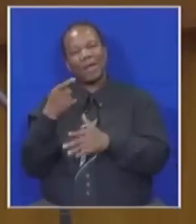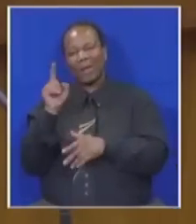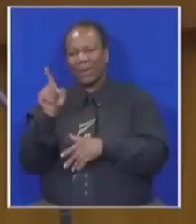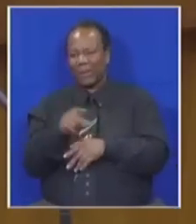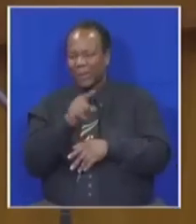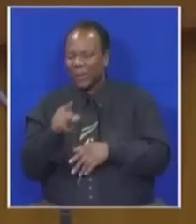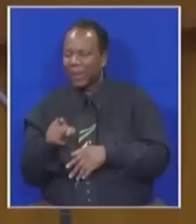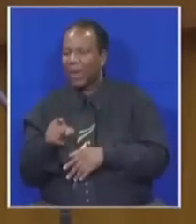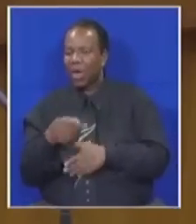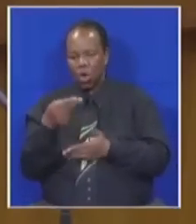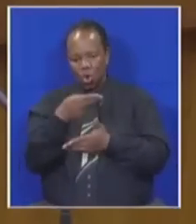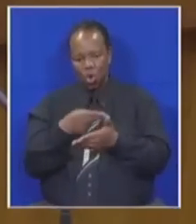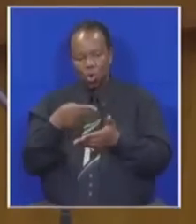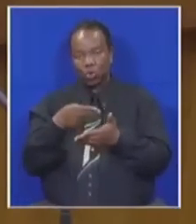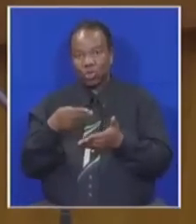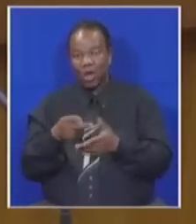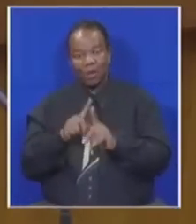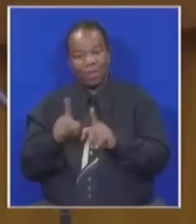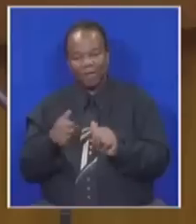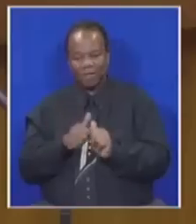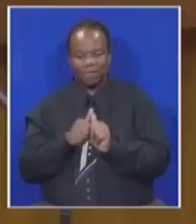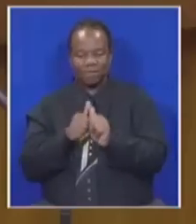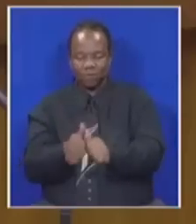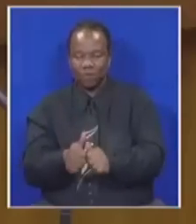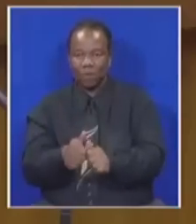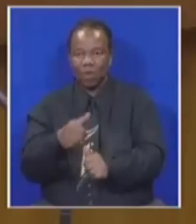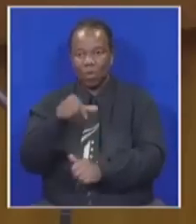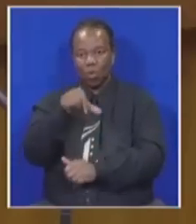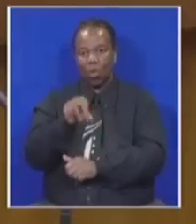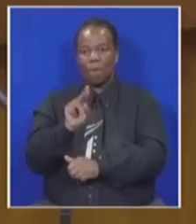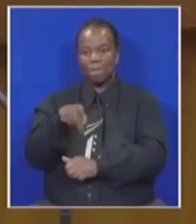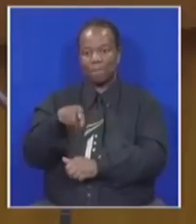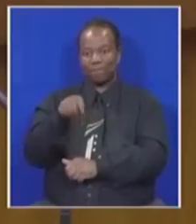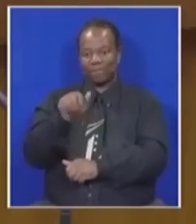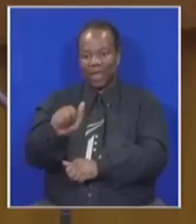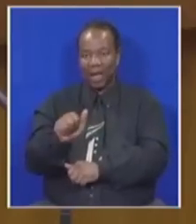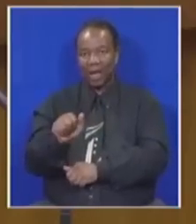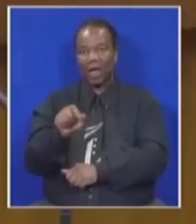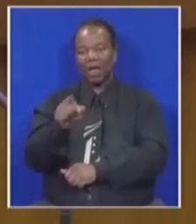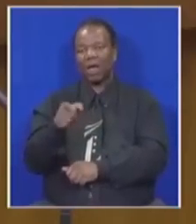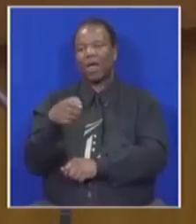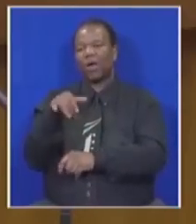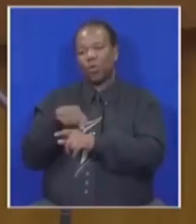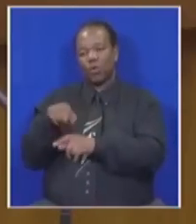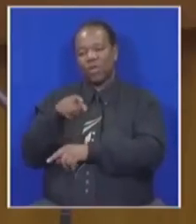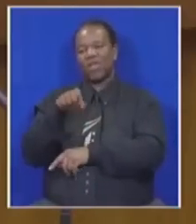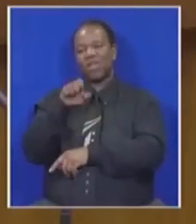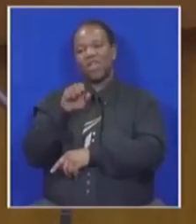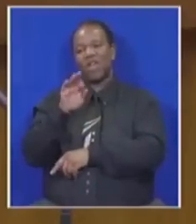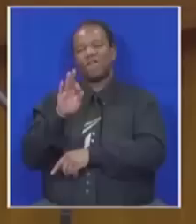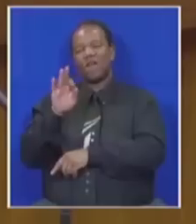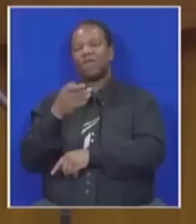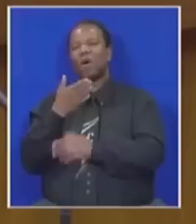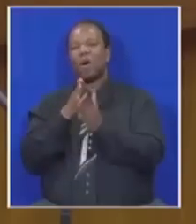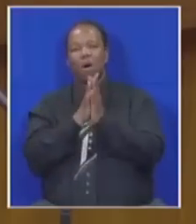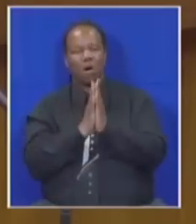to Gupta companies without following procedures. We wrote as the EFF to request that the